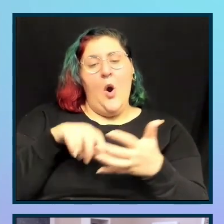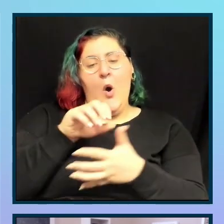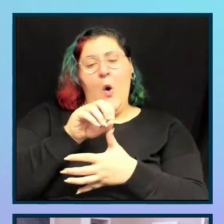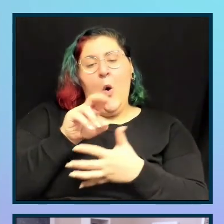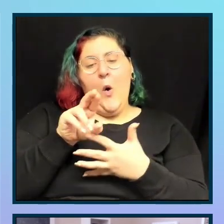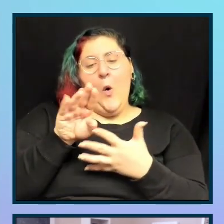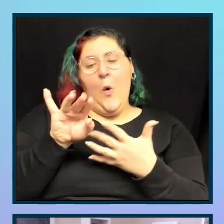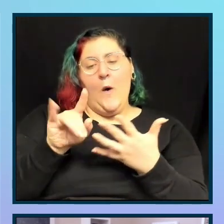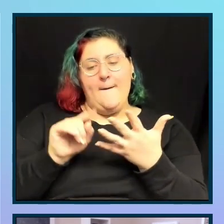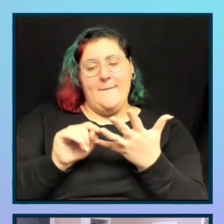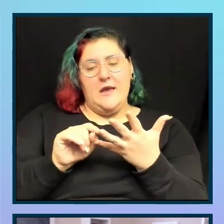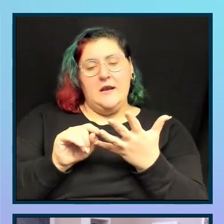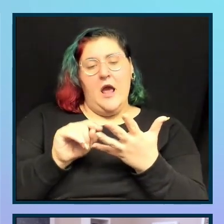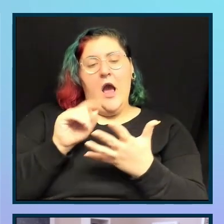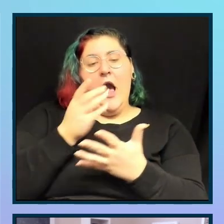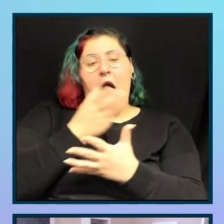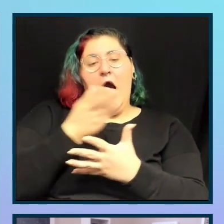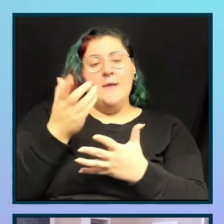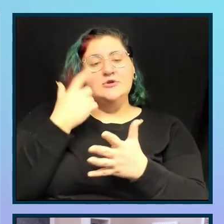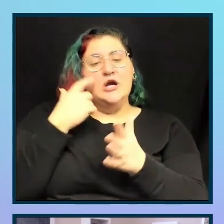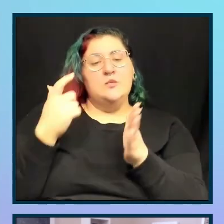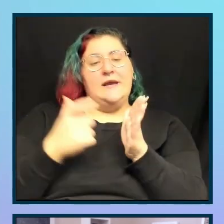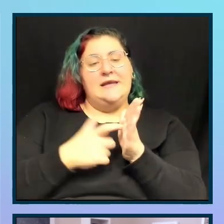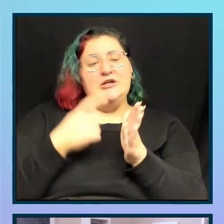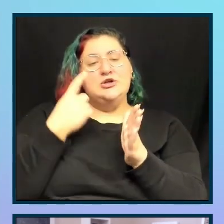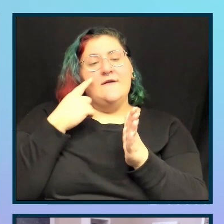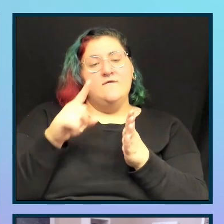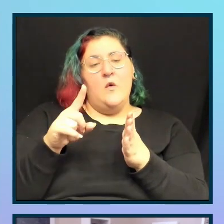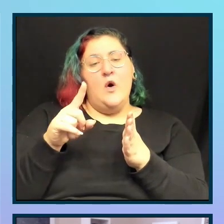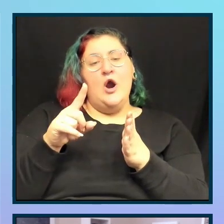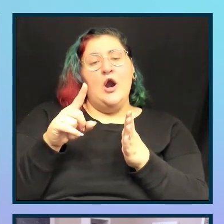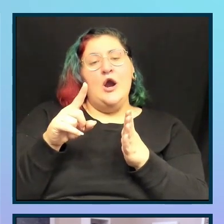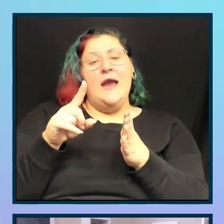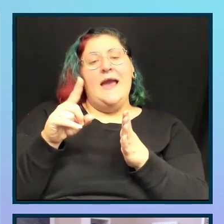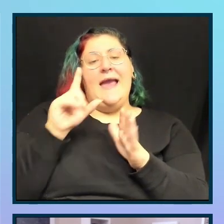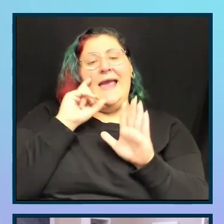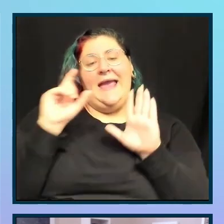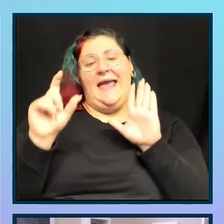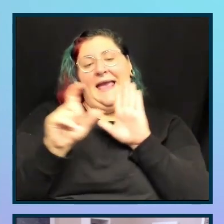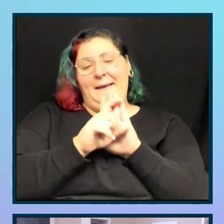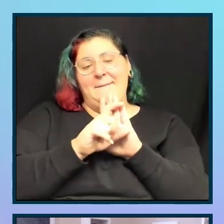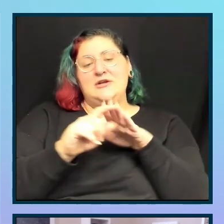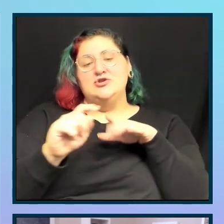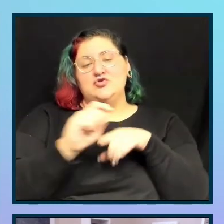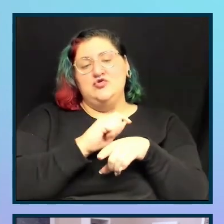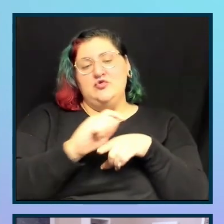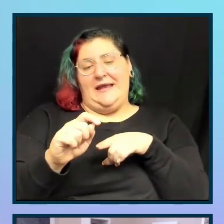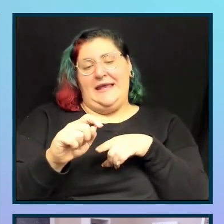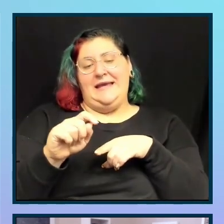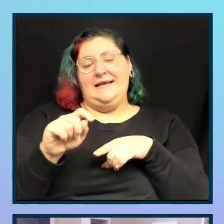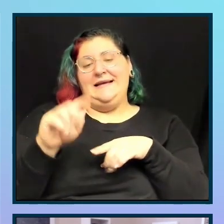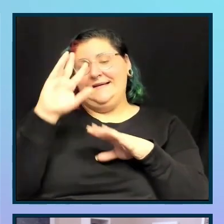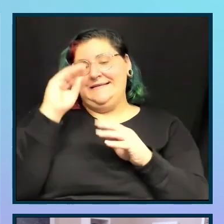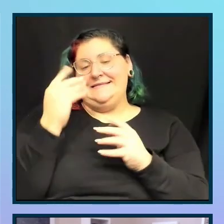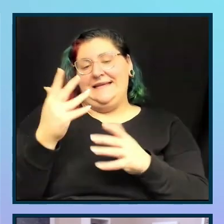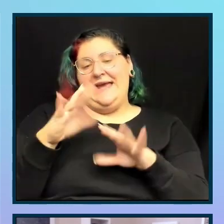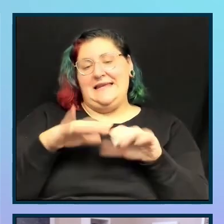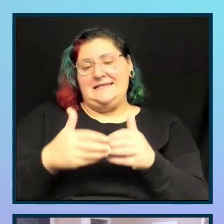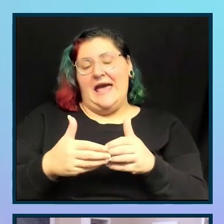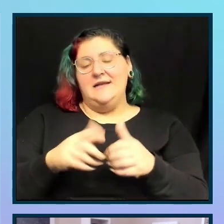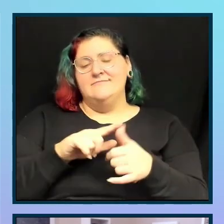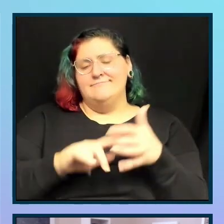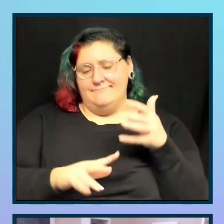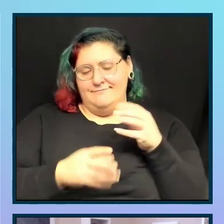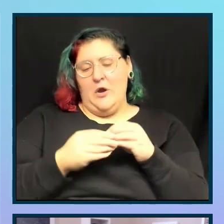Image Training dataset. And that is crucial because one thing that people quickly realized when they were trying